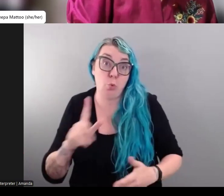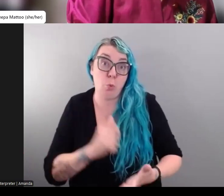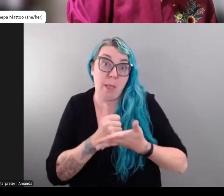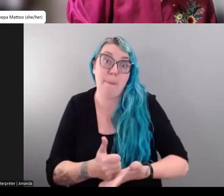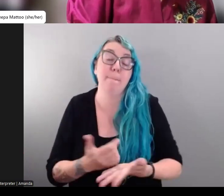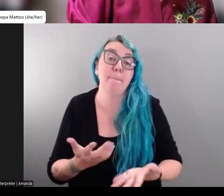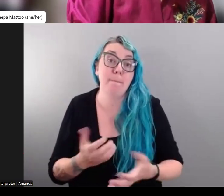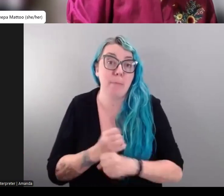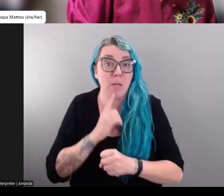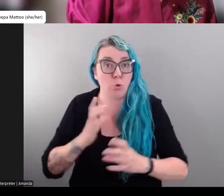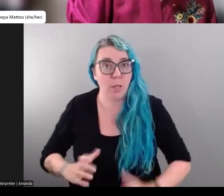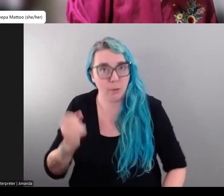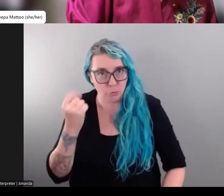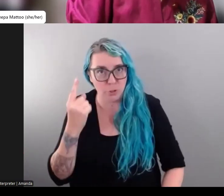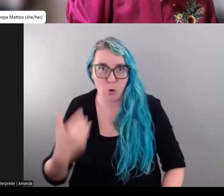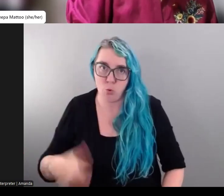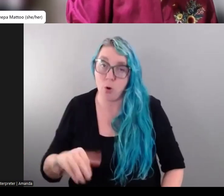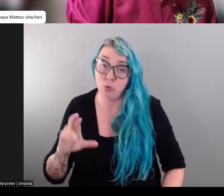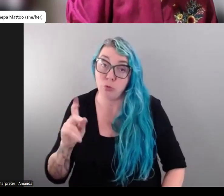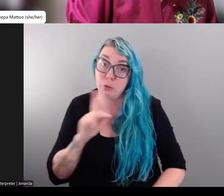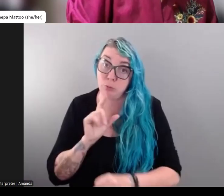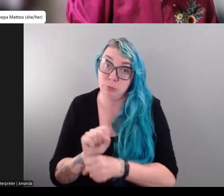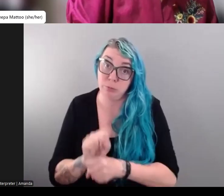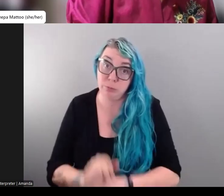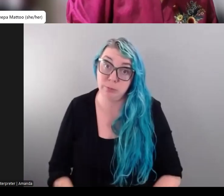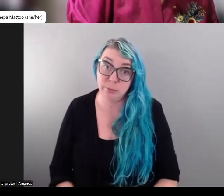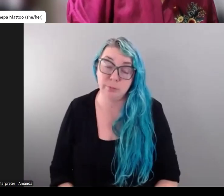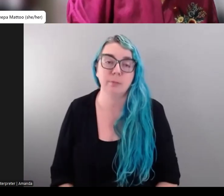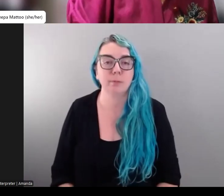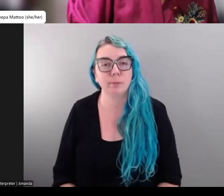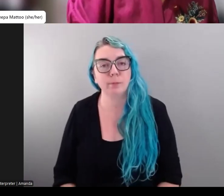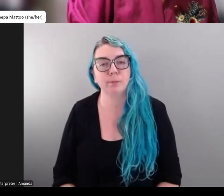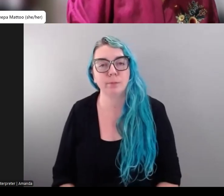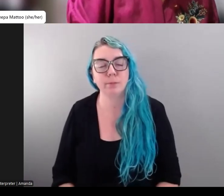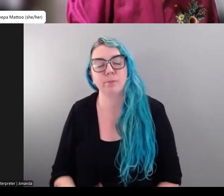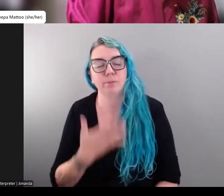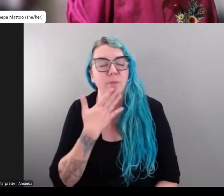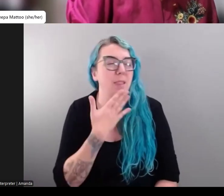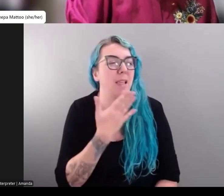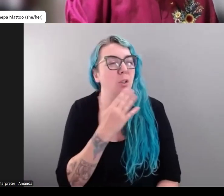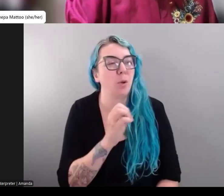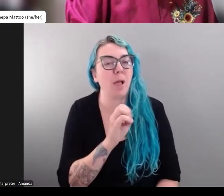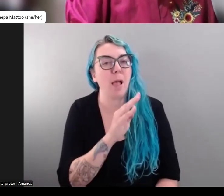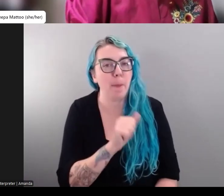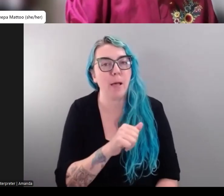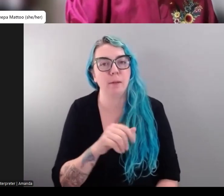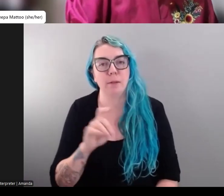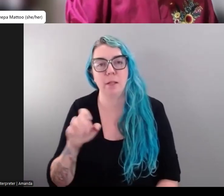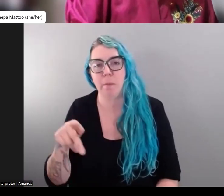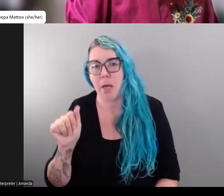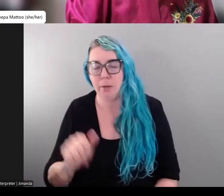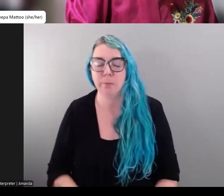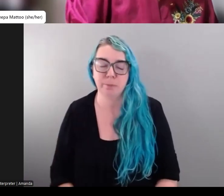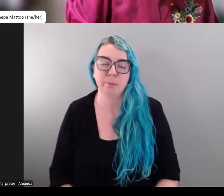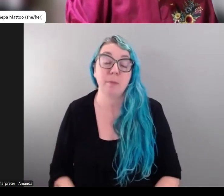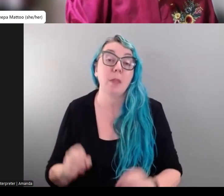them. So Thank you, Emma. Thank you, Deepa. So we do have a little bit more time, so